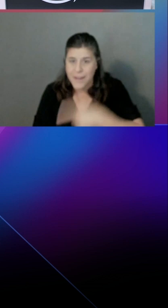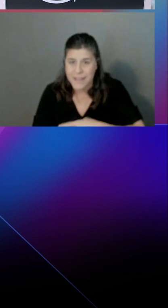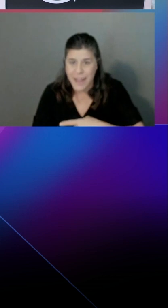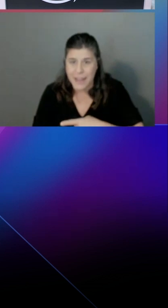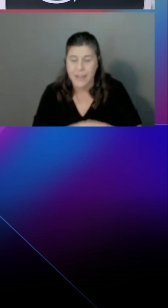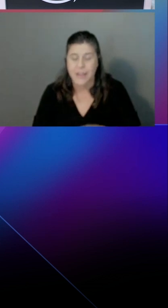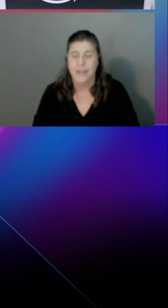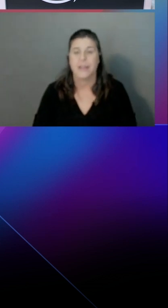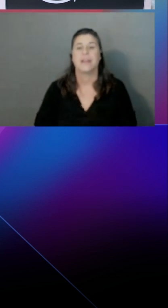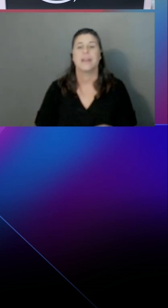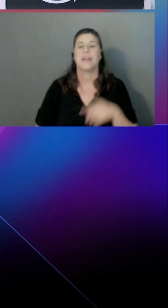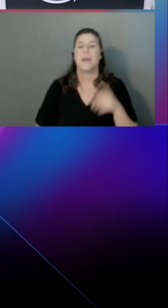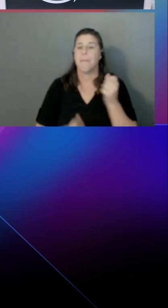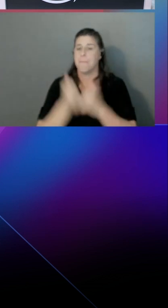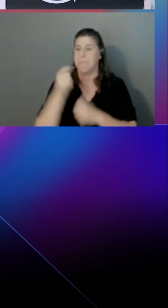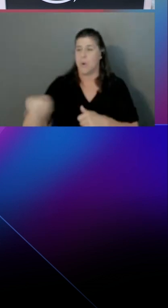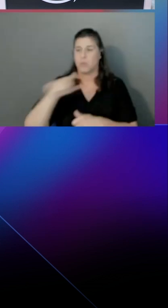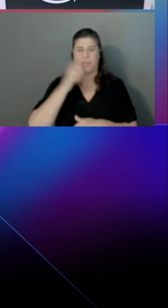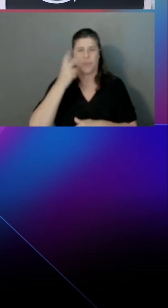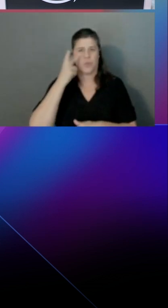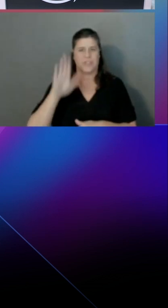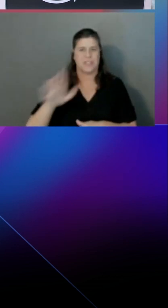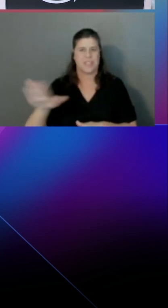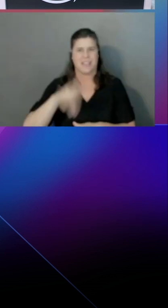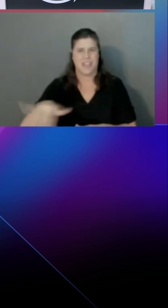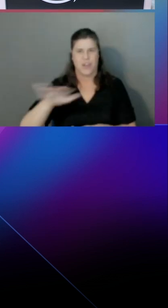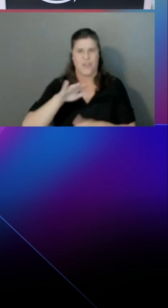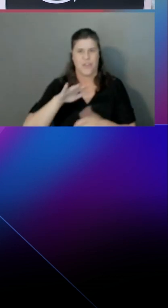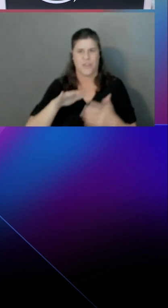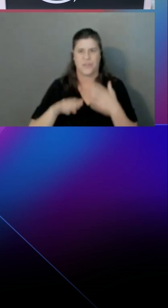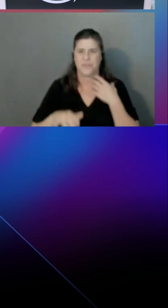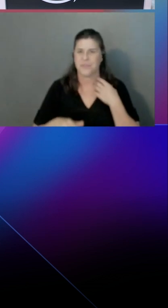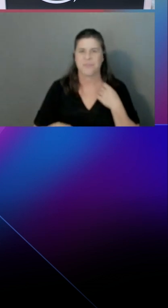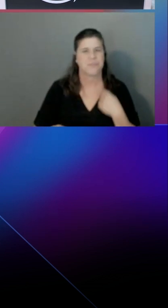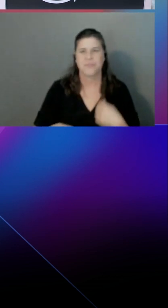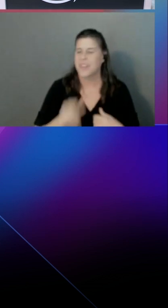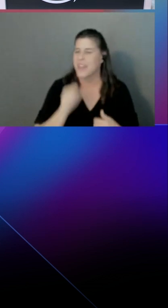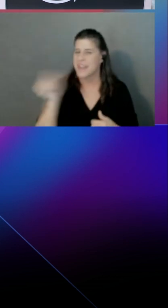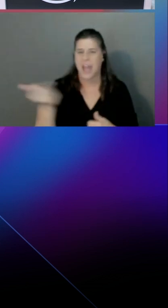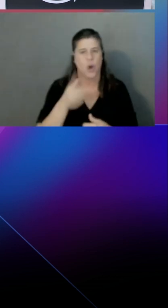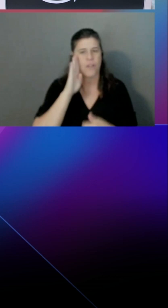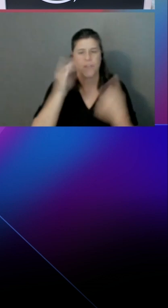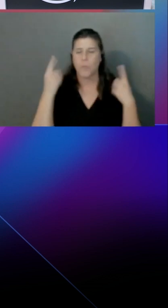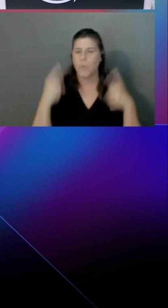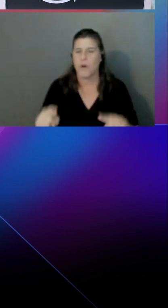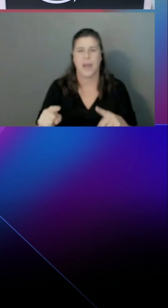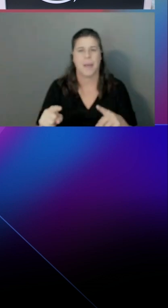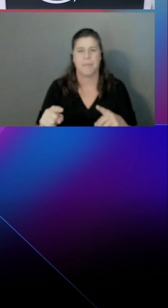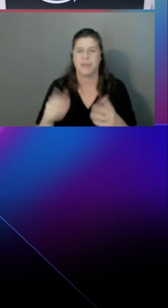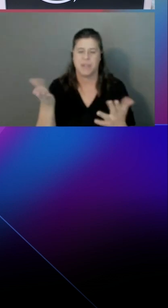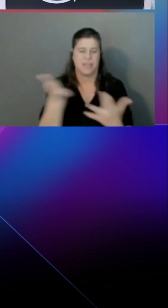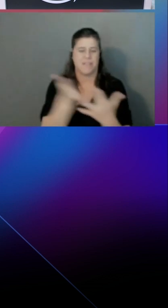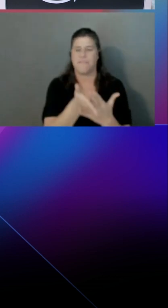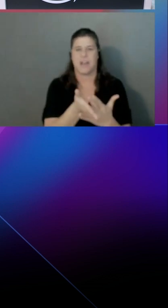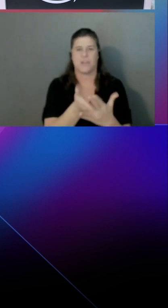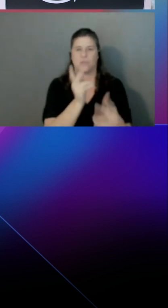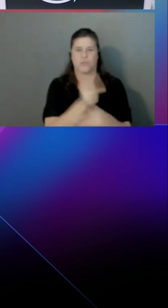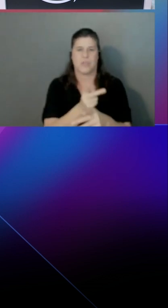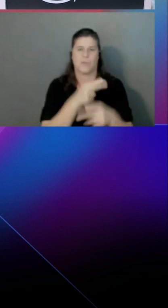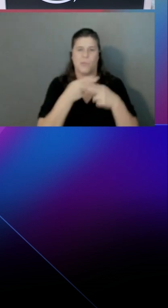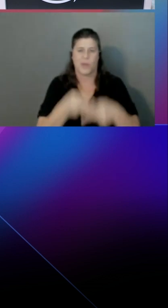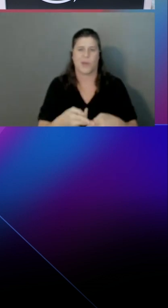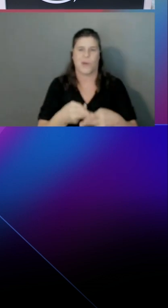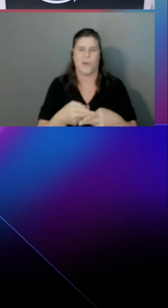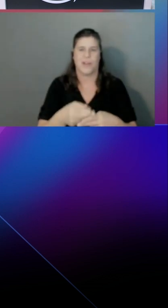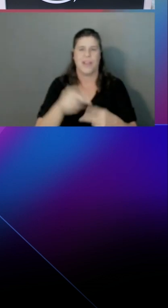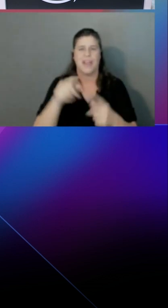see that in their entire time of being. Not all of that will end up in the cloud in this, what we call the infinity loop that you were